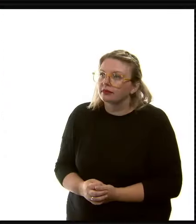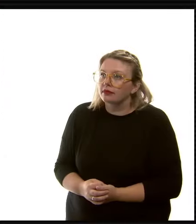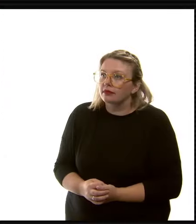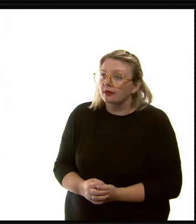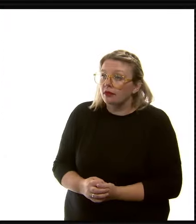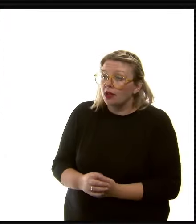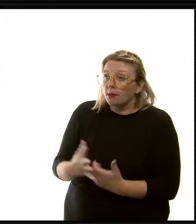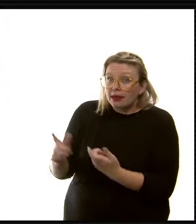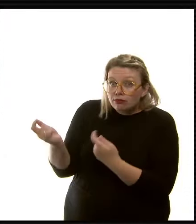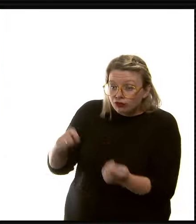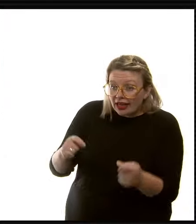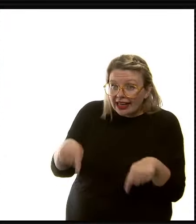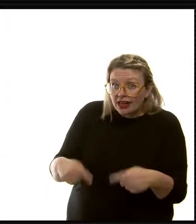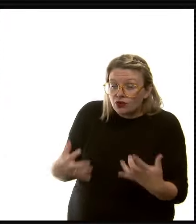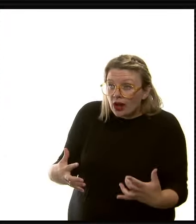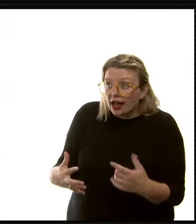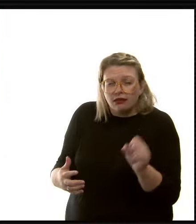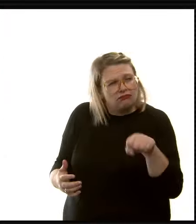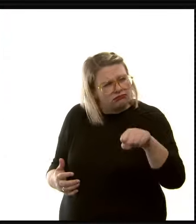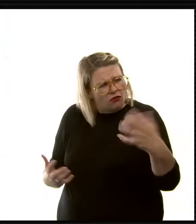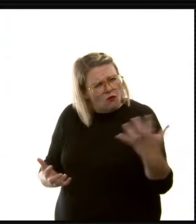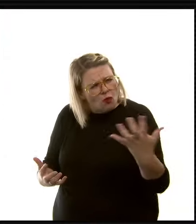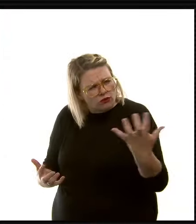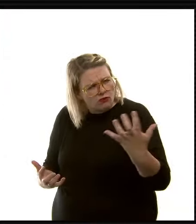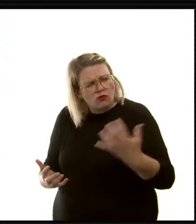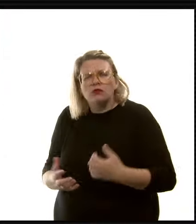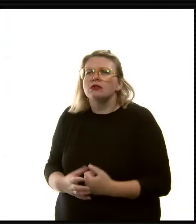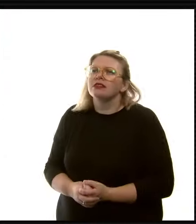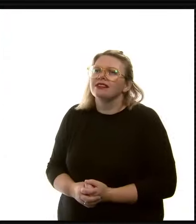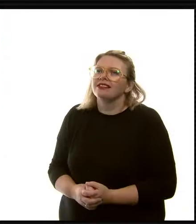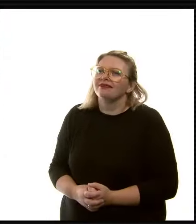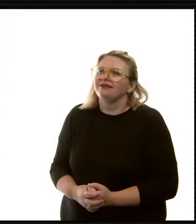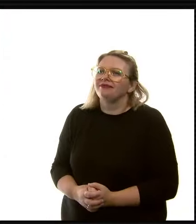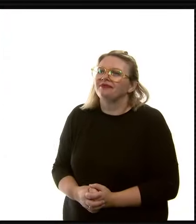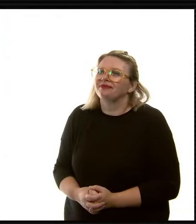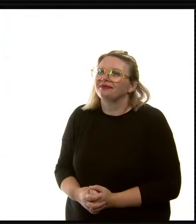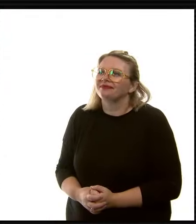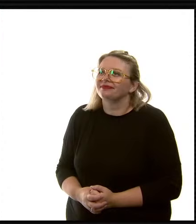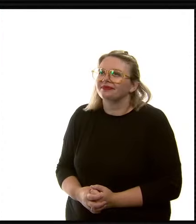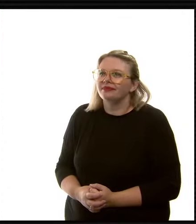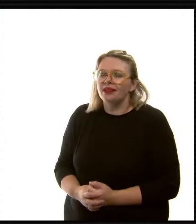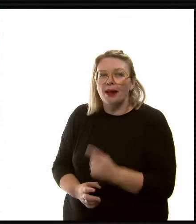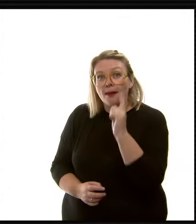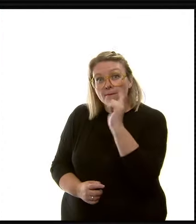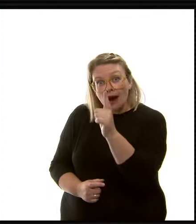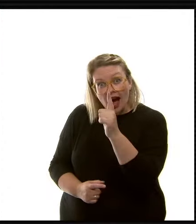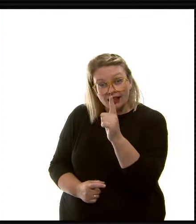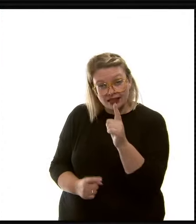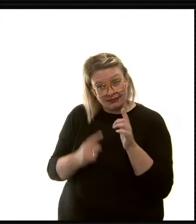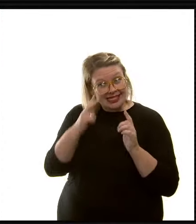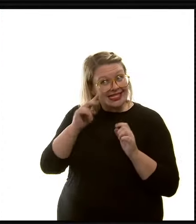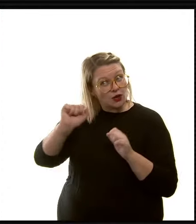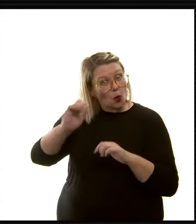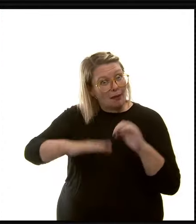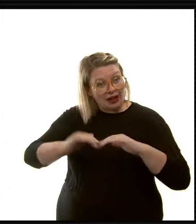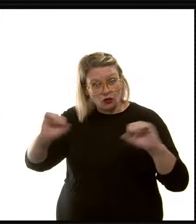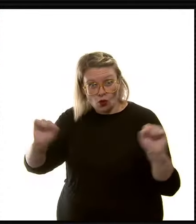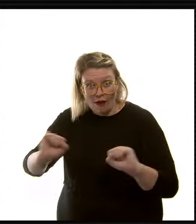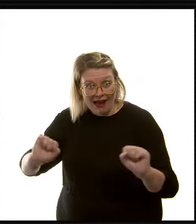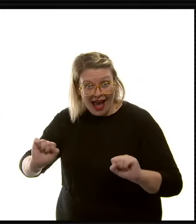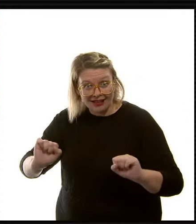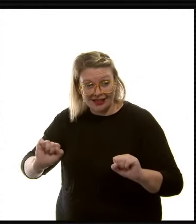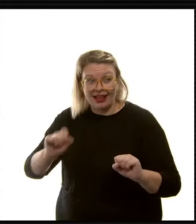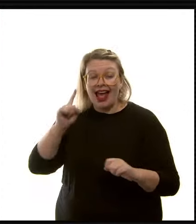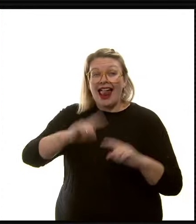today, right? Absolutely. Stay ready so you don't gotta get ready. That's what I like to hear. But we're not going to get into them just yet because this is LEGO